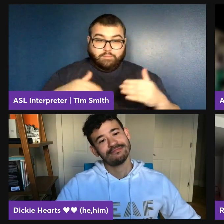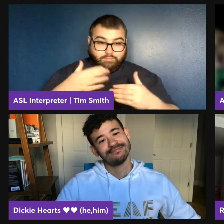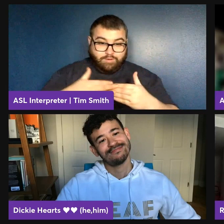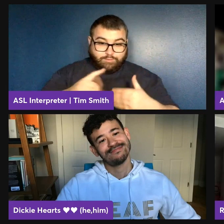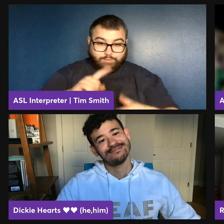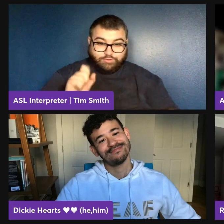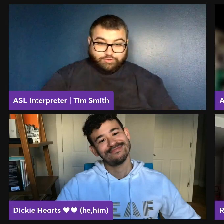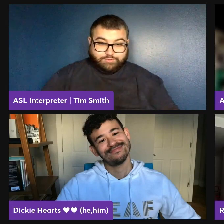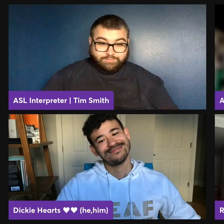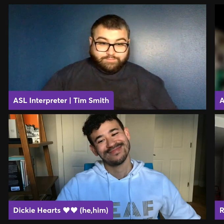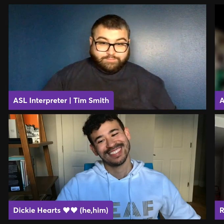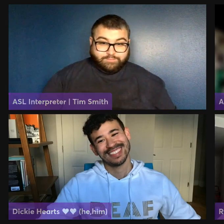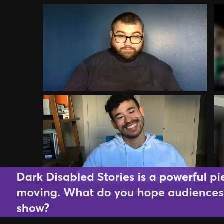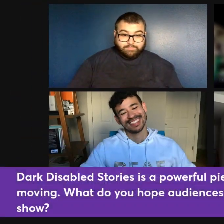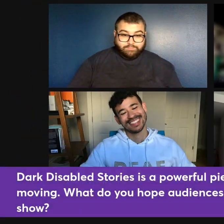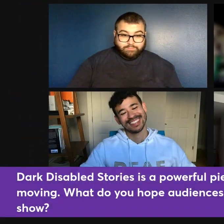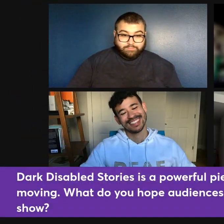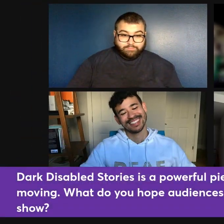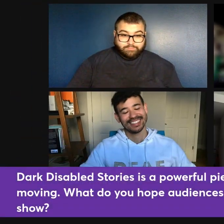serve it up.